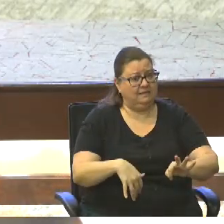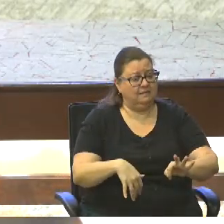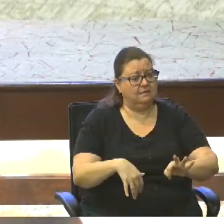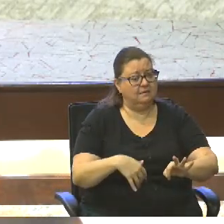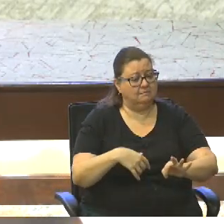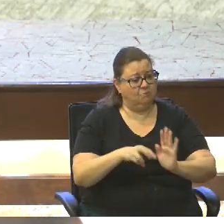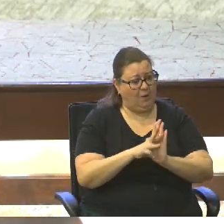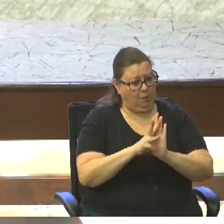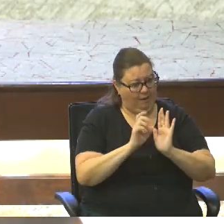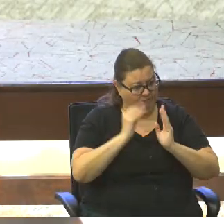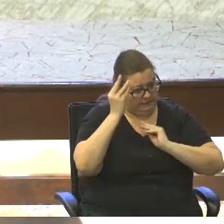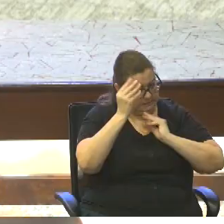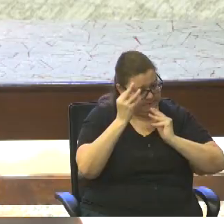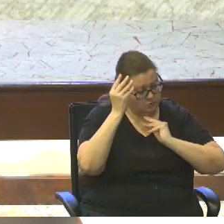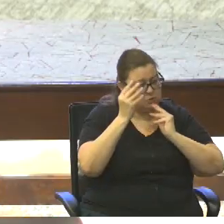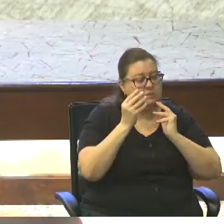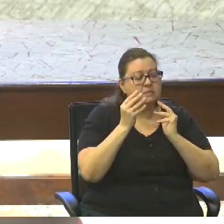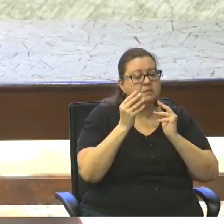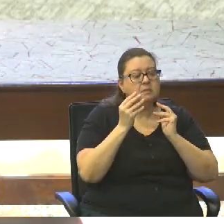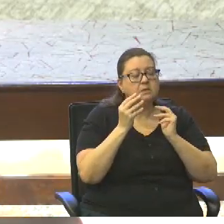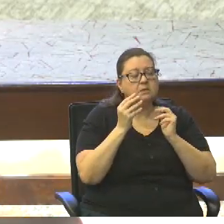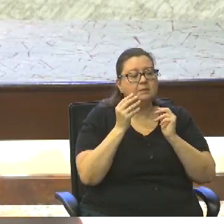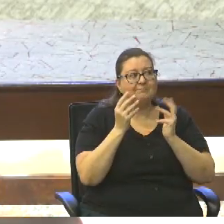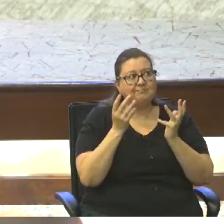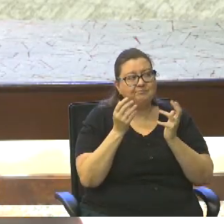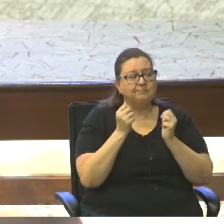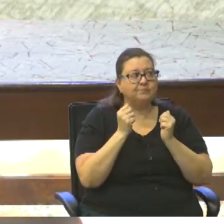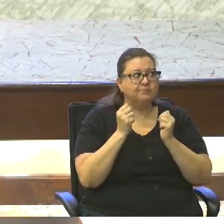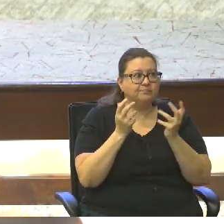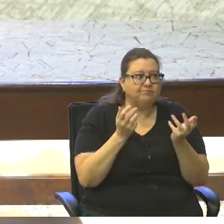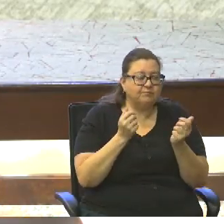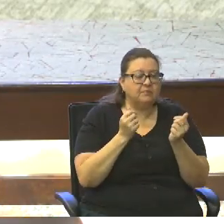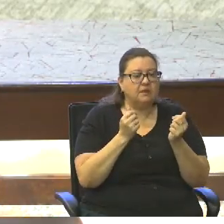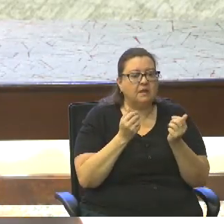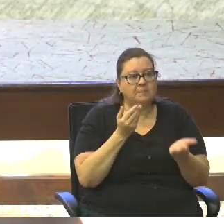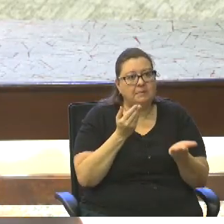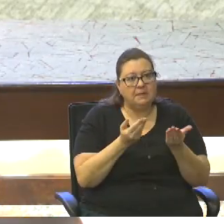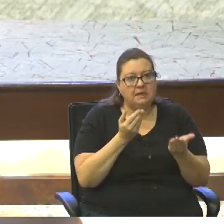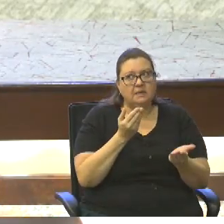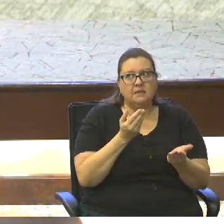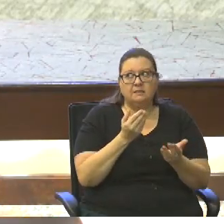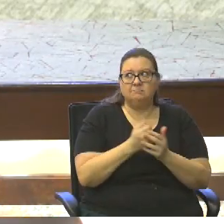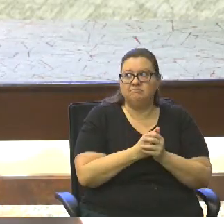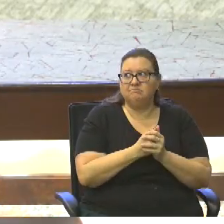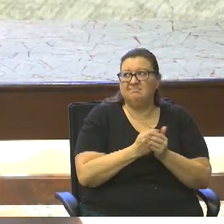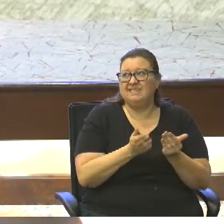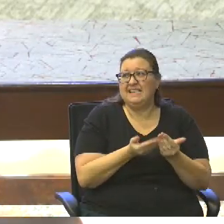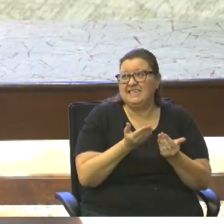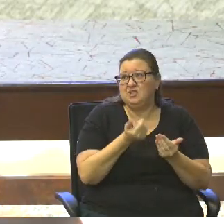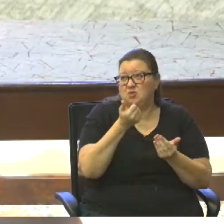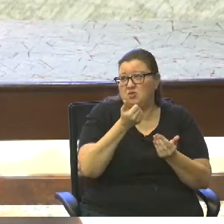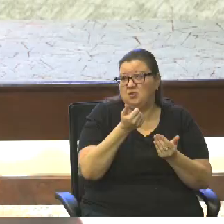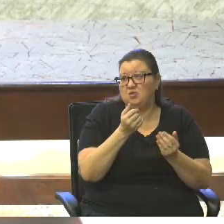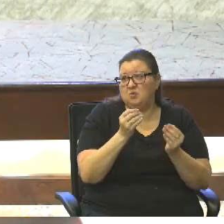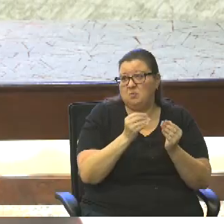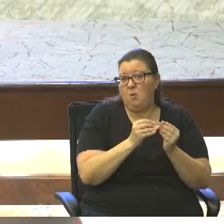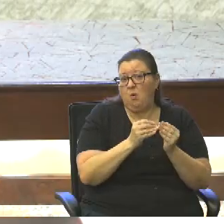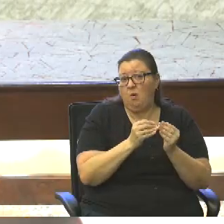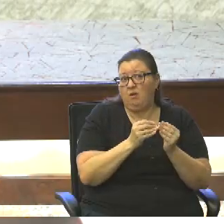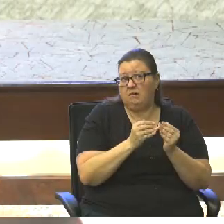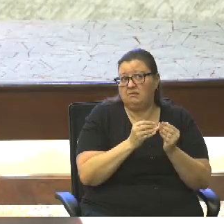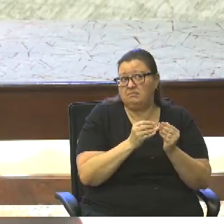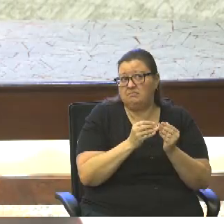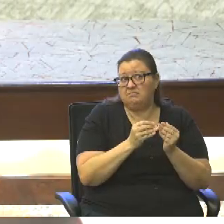faced with, and the decisions you're faced with, it might be a little bit easier and a little bit more solid